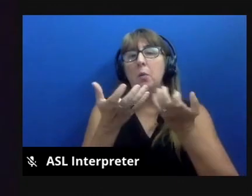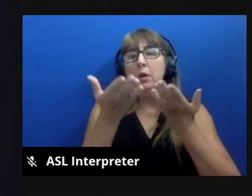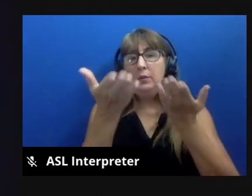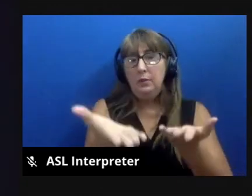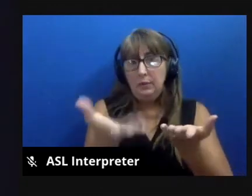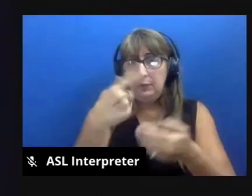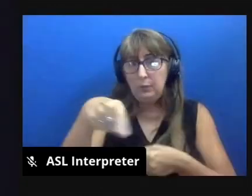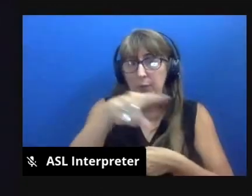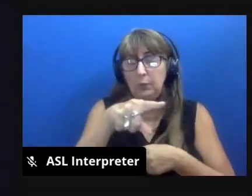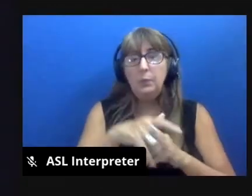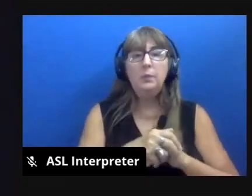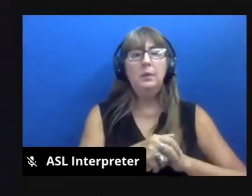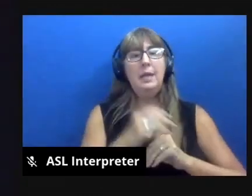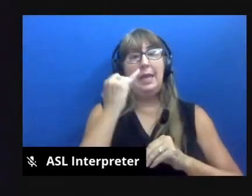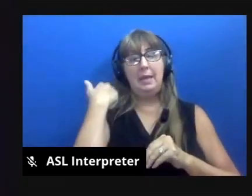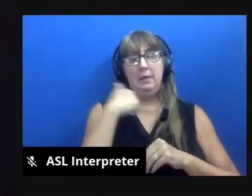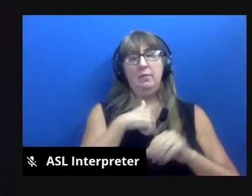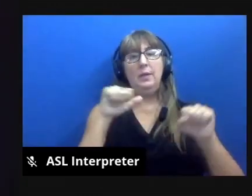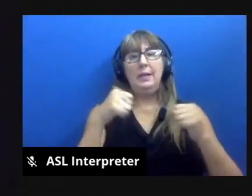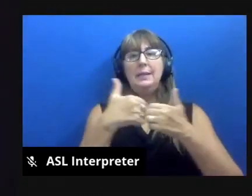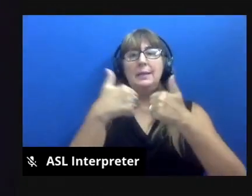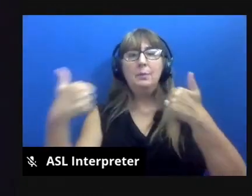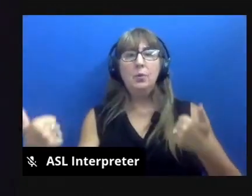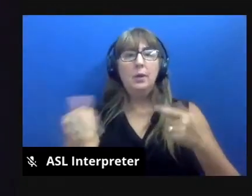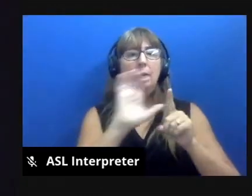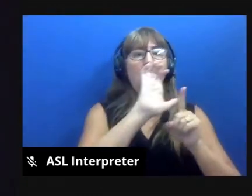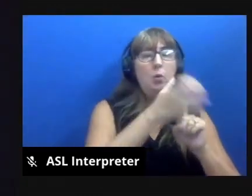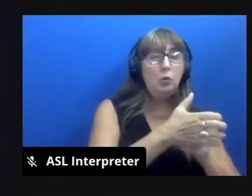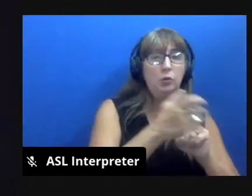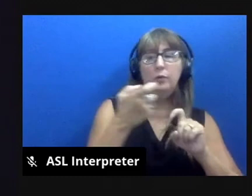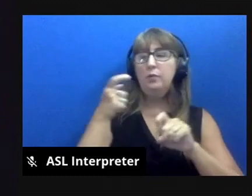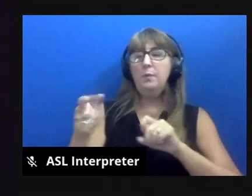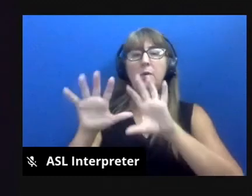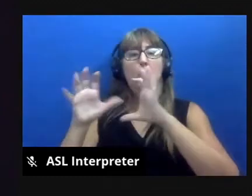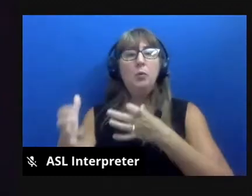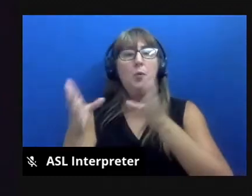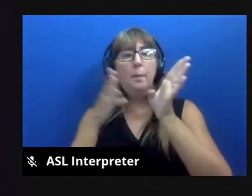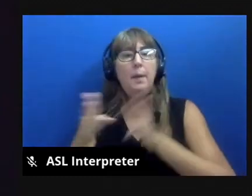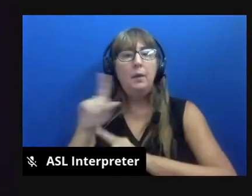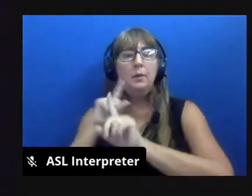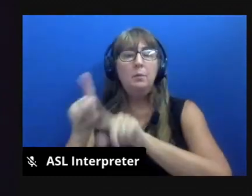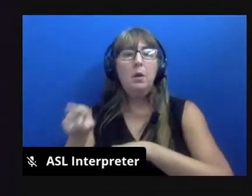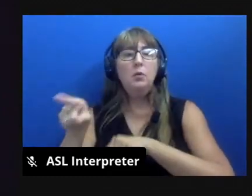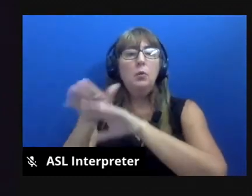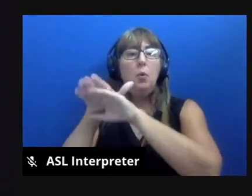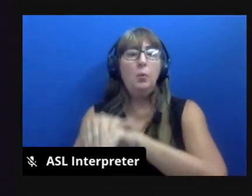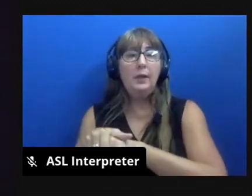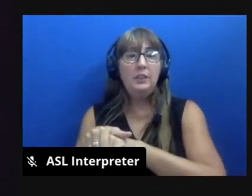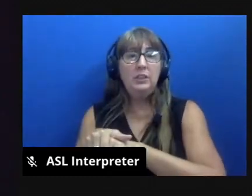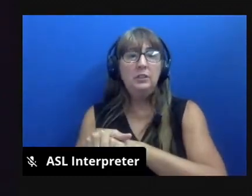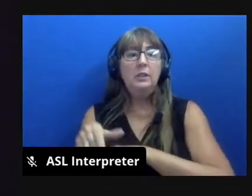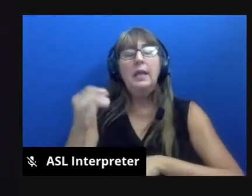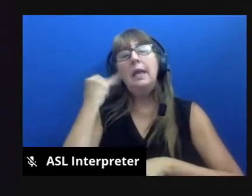is that if we can separate culture from the group patterned response to oppression, then we